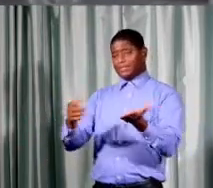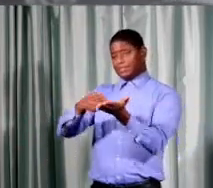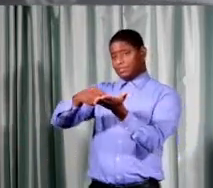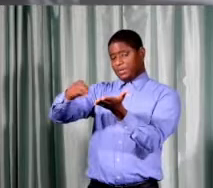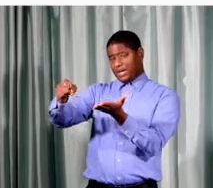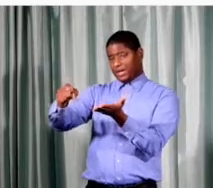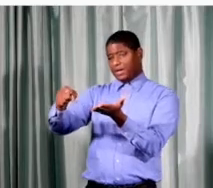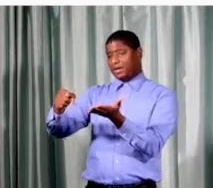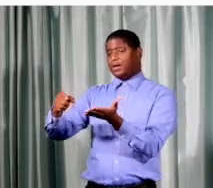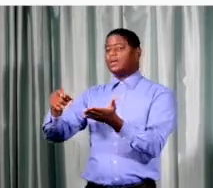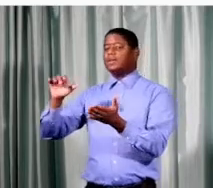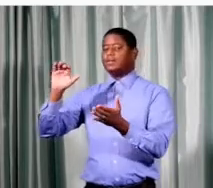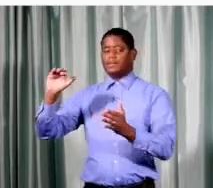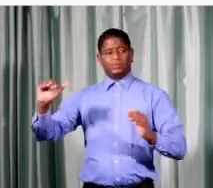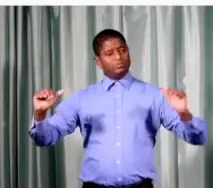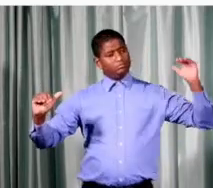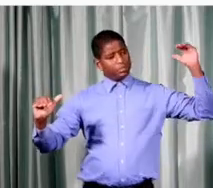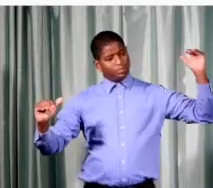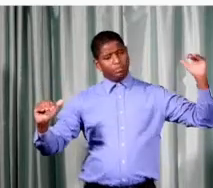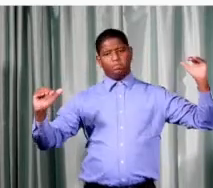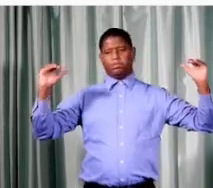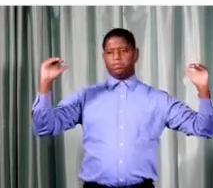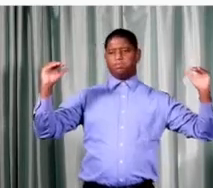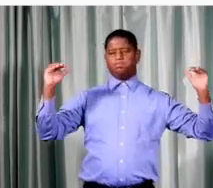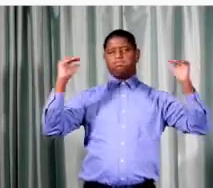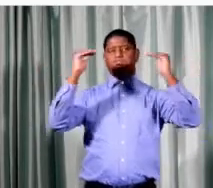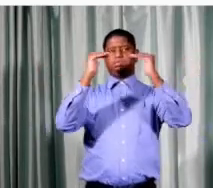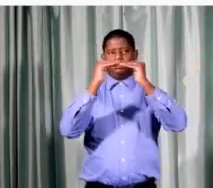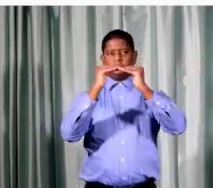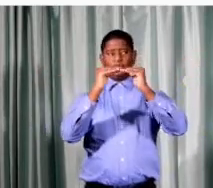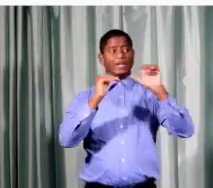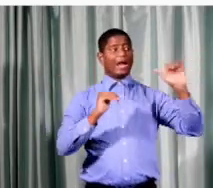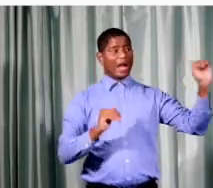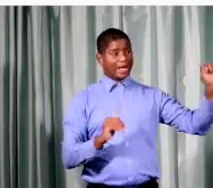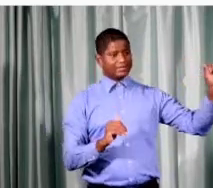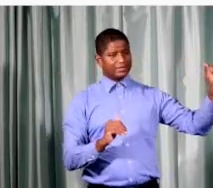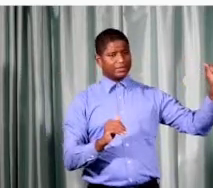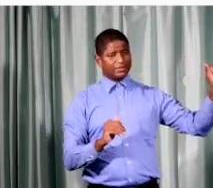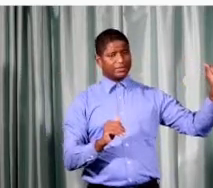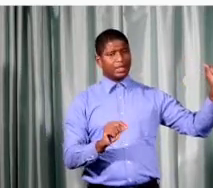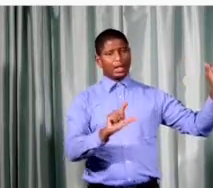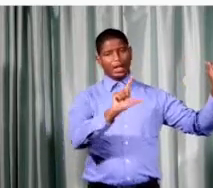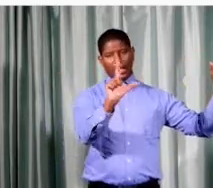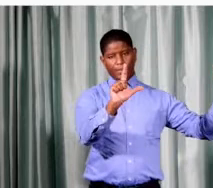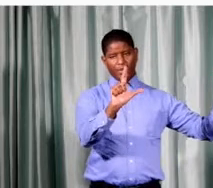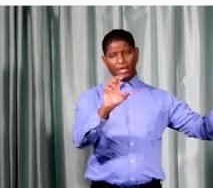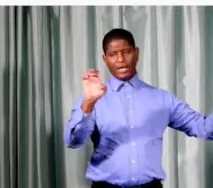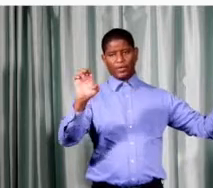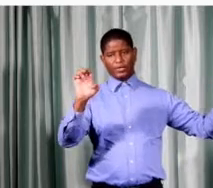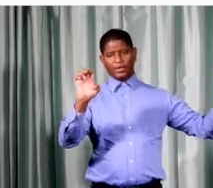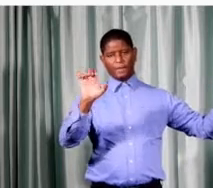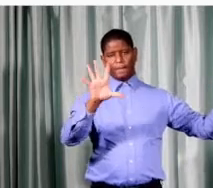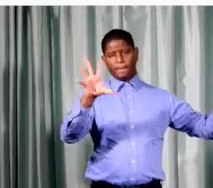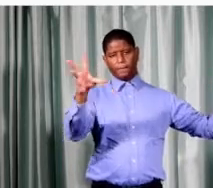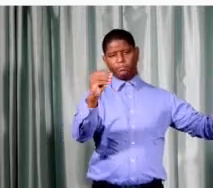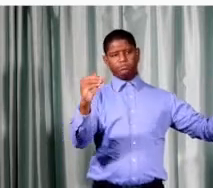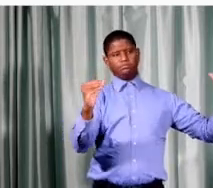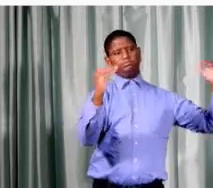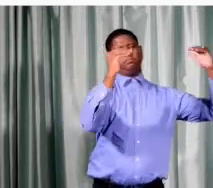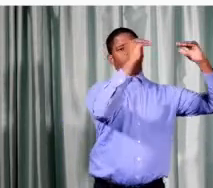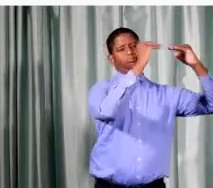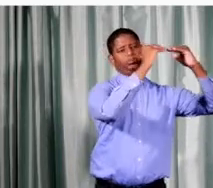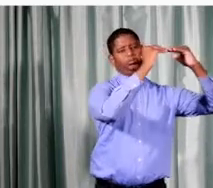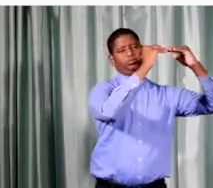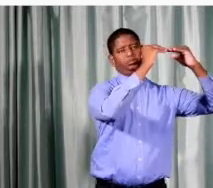That's it. Cash flow statement is what we need. Three sections. Cash flow